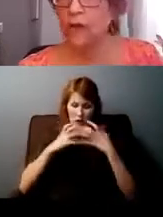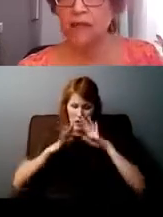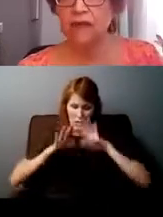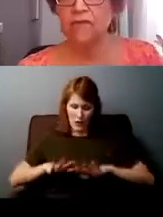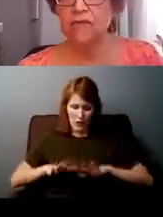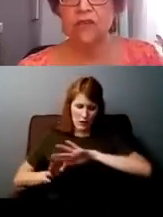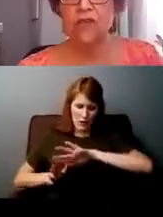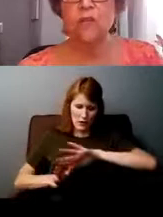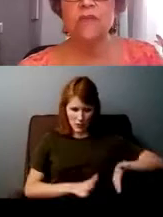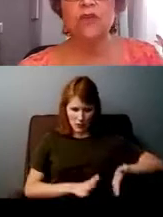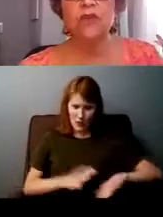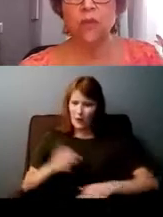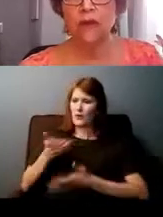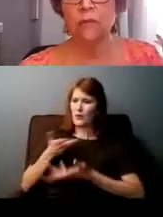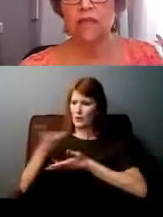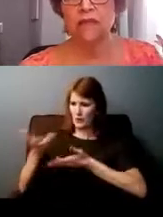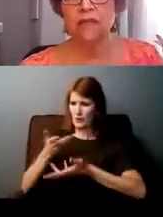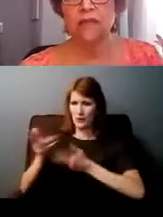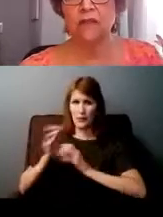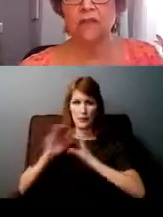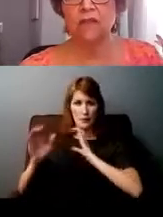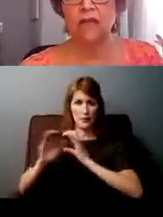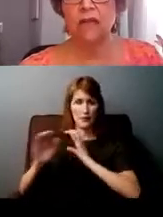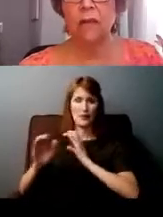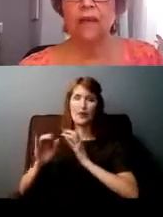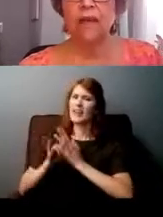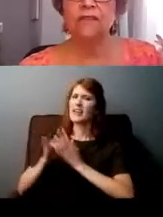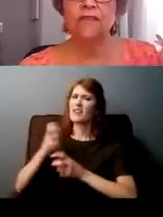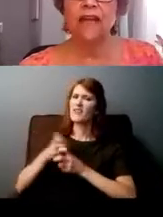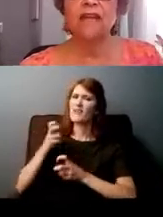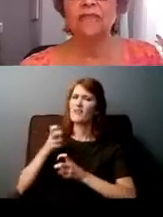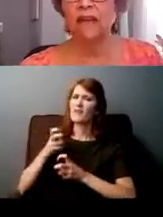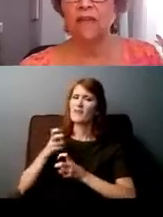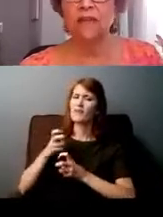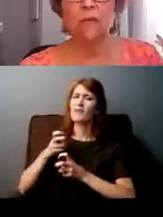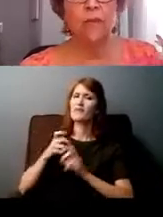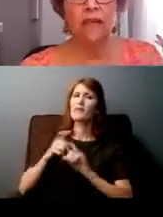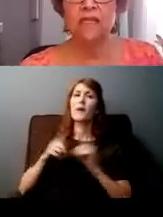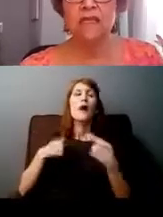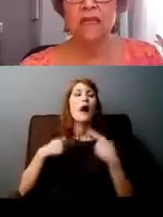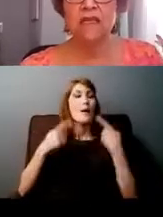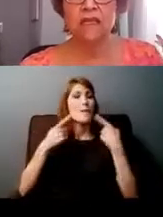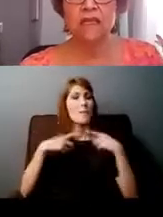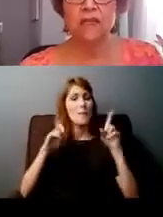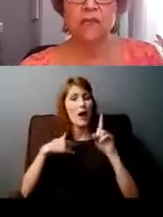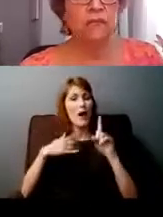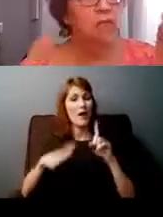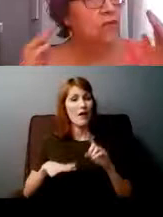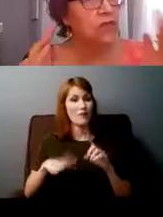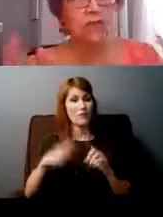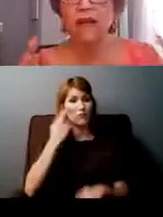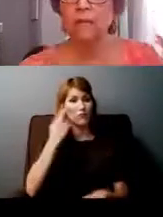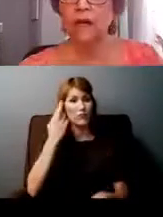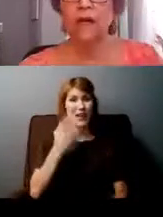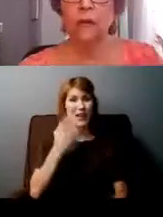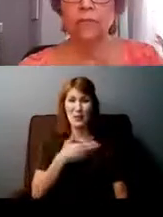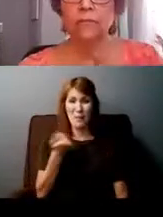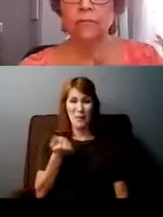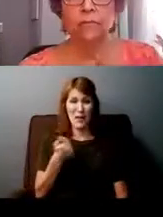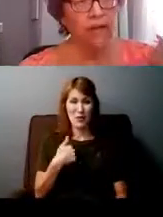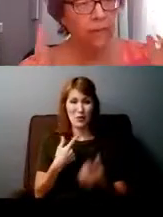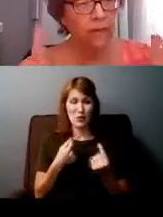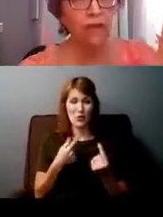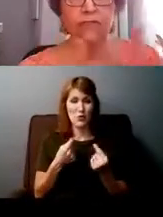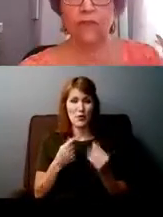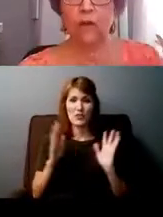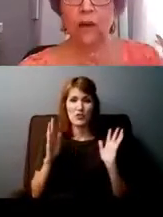that two-way conversation was incredibly difficult. But I finally found that the best thing I could do was just let them go.